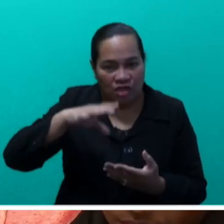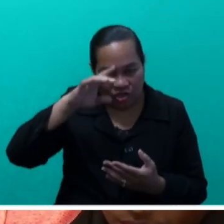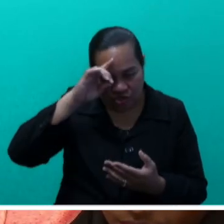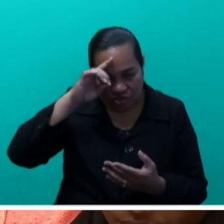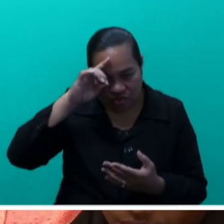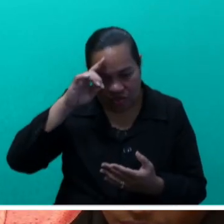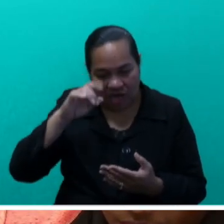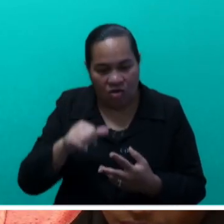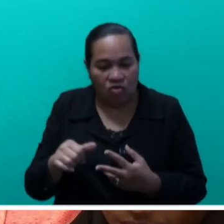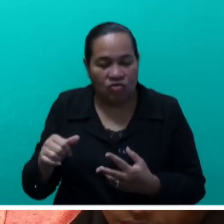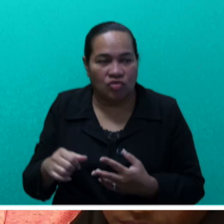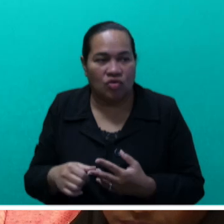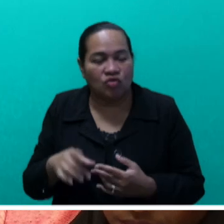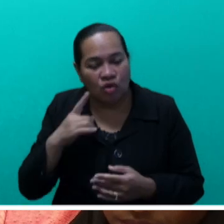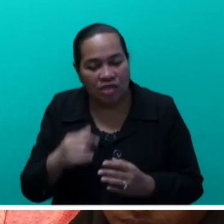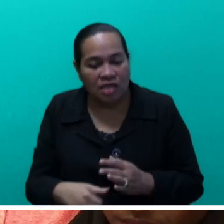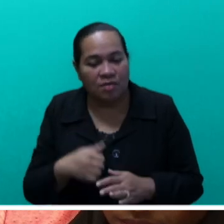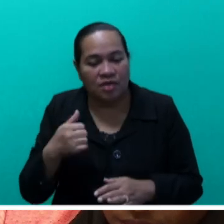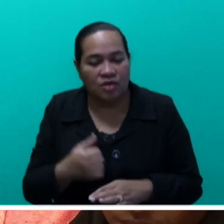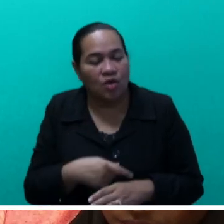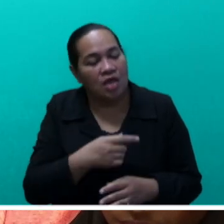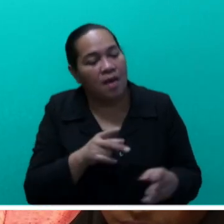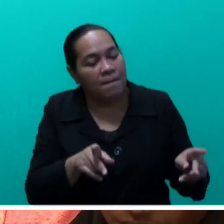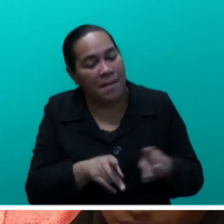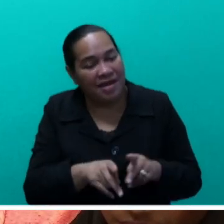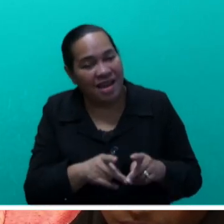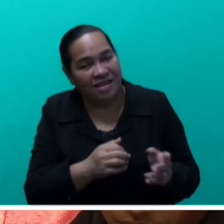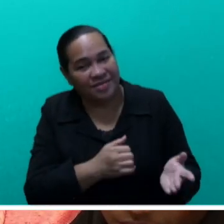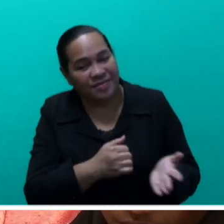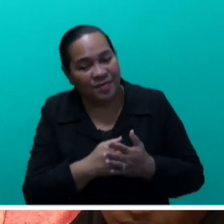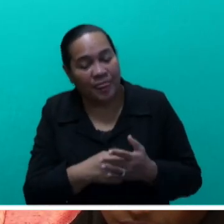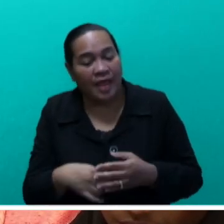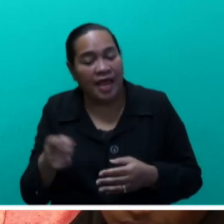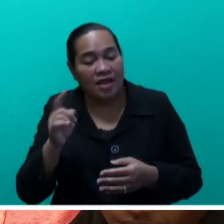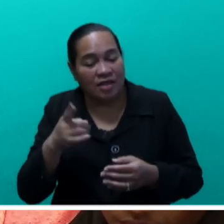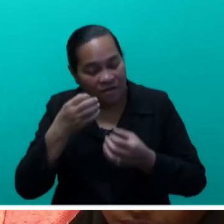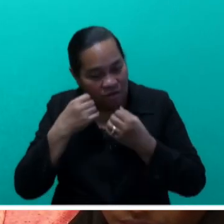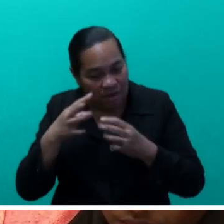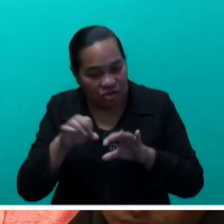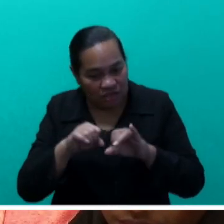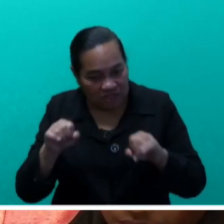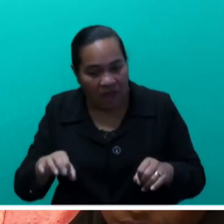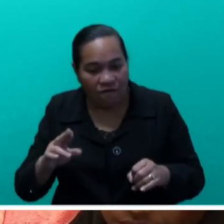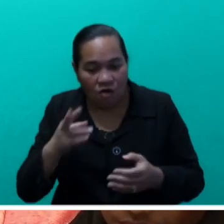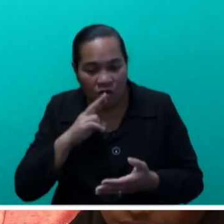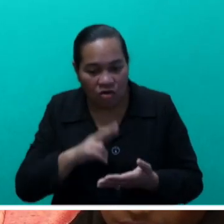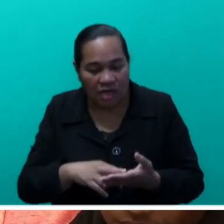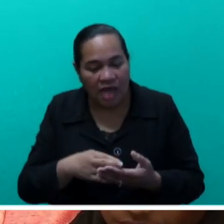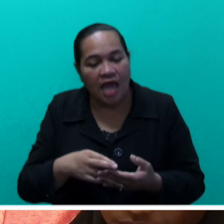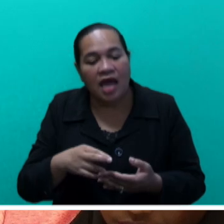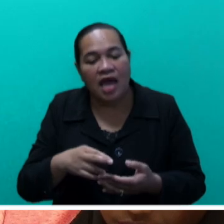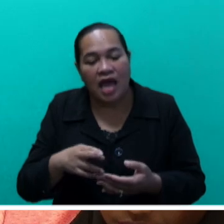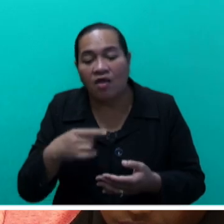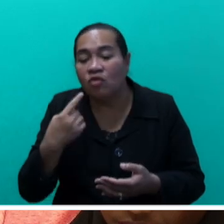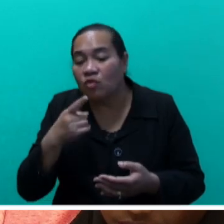to establish, with the support of our partner, an electronic information system for recording and reporting diabetic